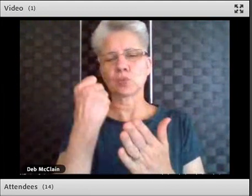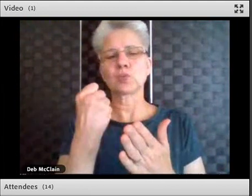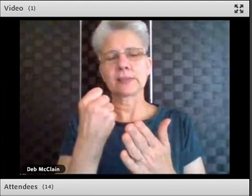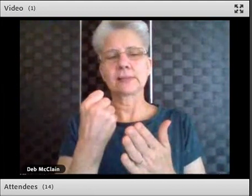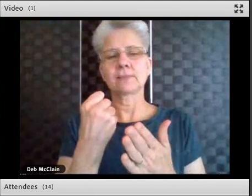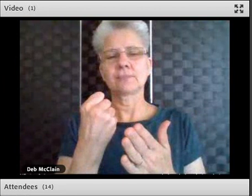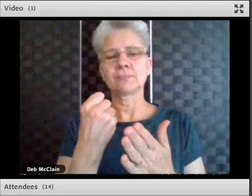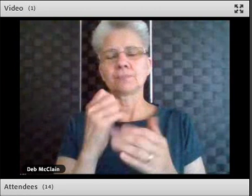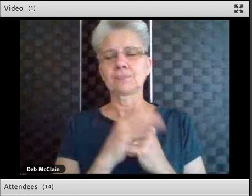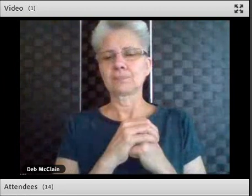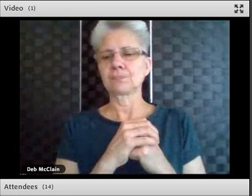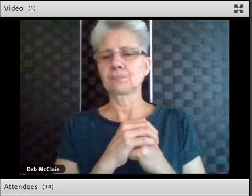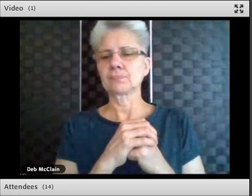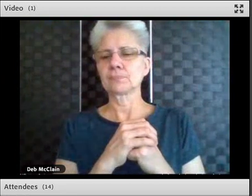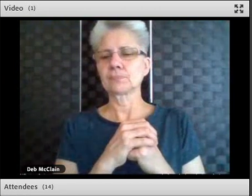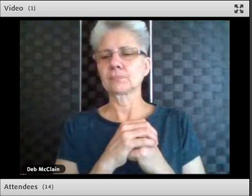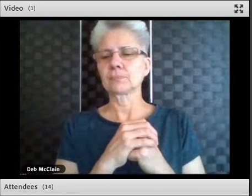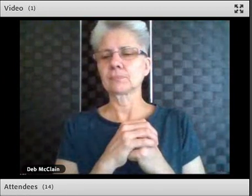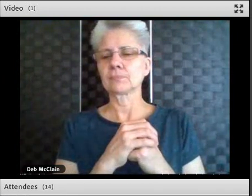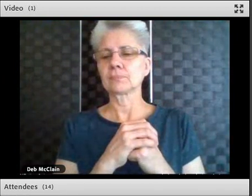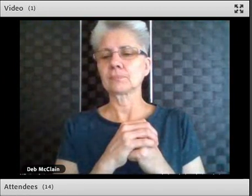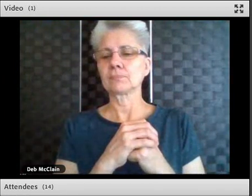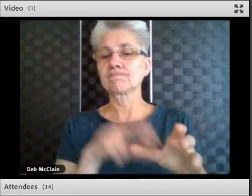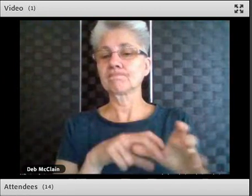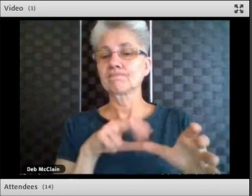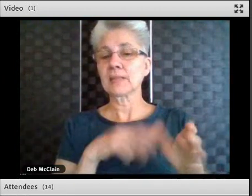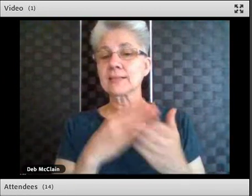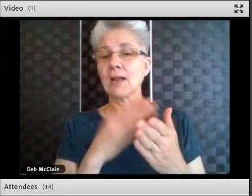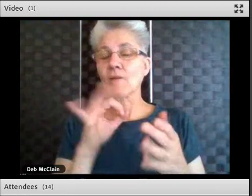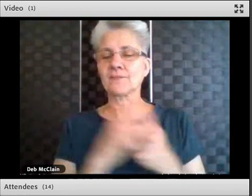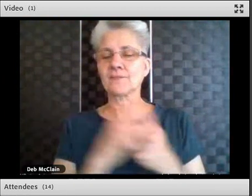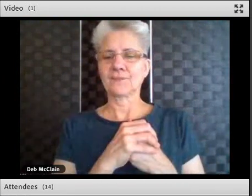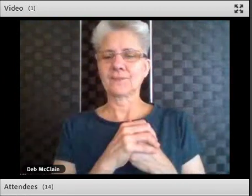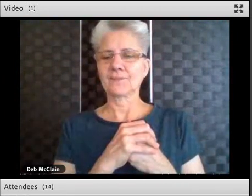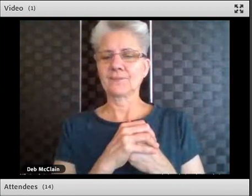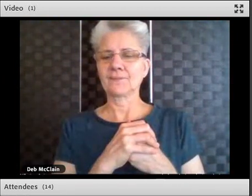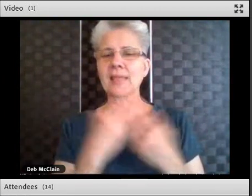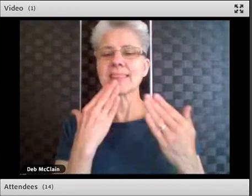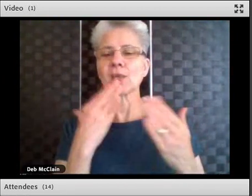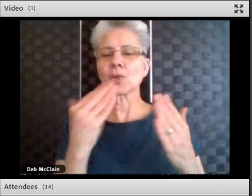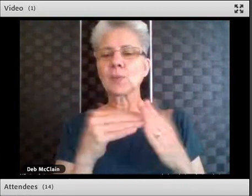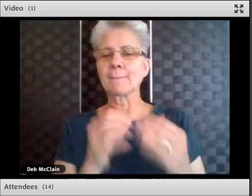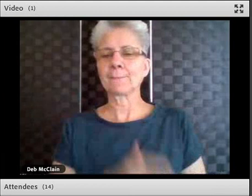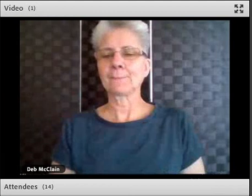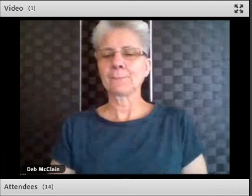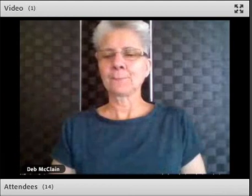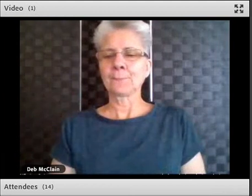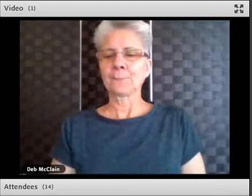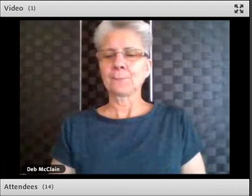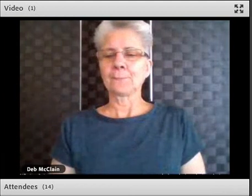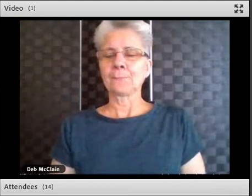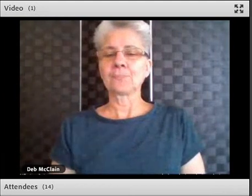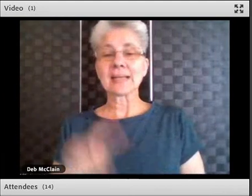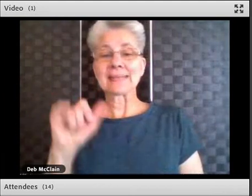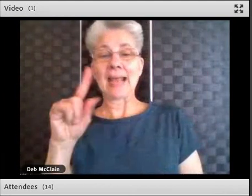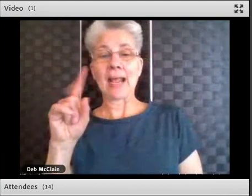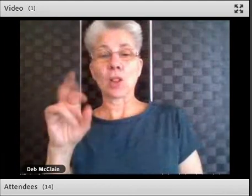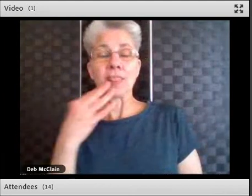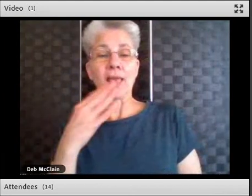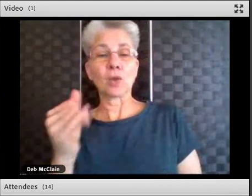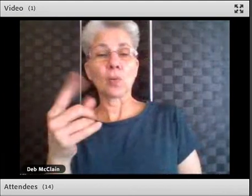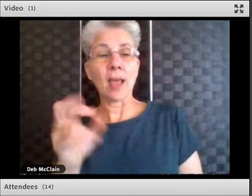opportunity. And I'm going to sign off. Thank you again. Thank you, Heather, for